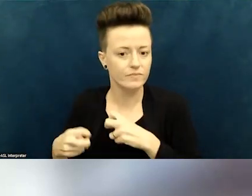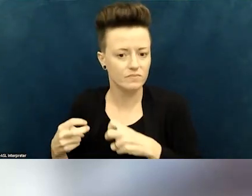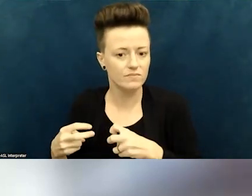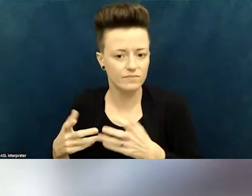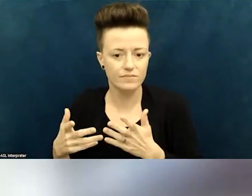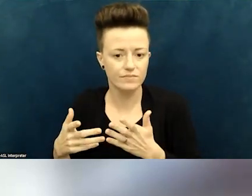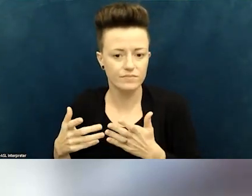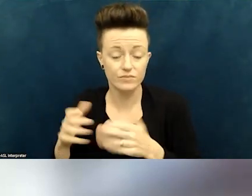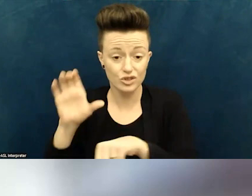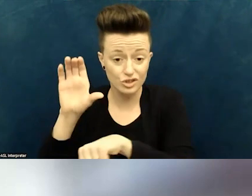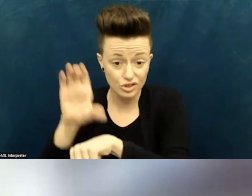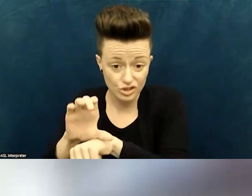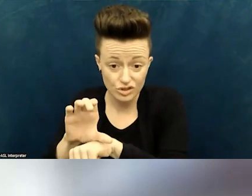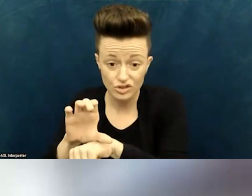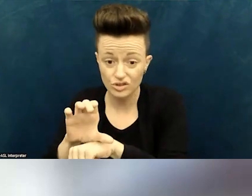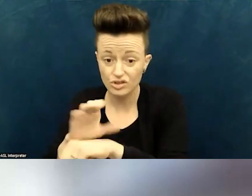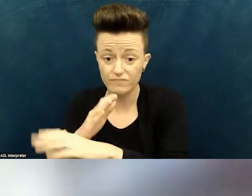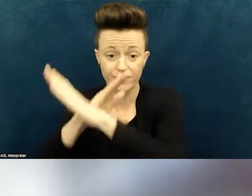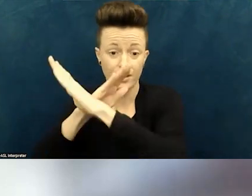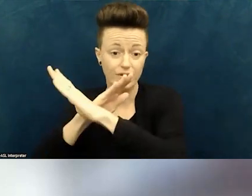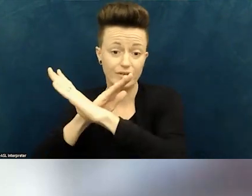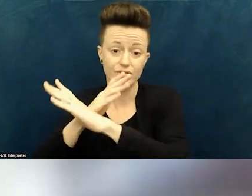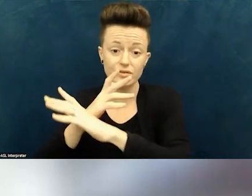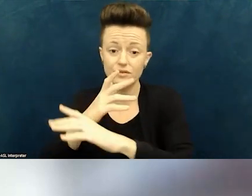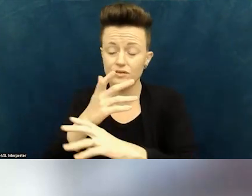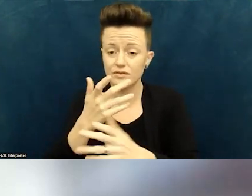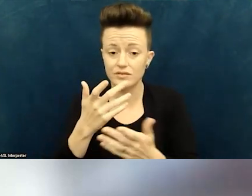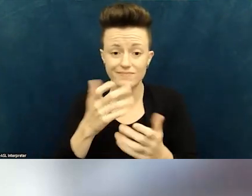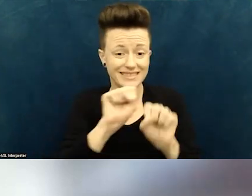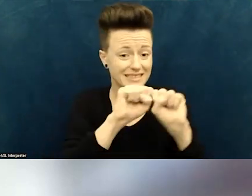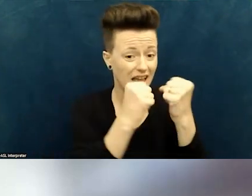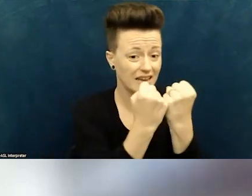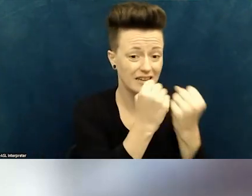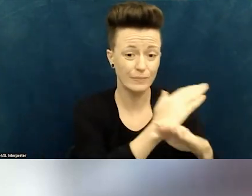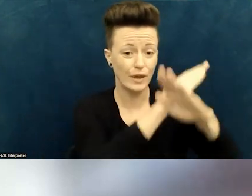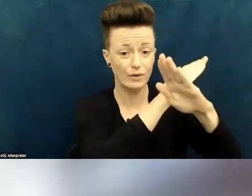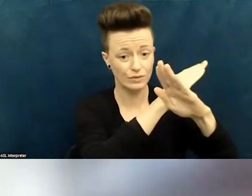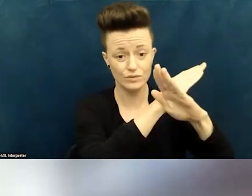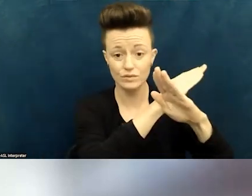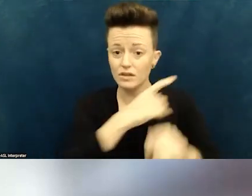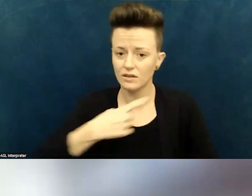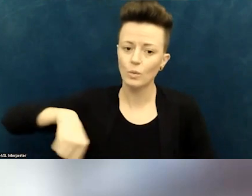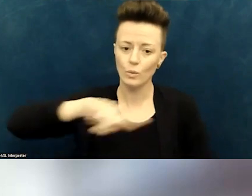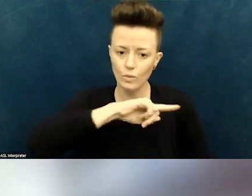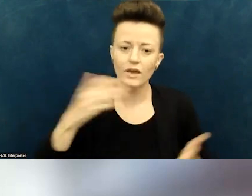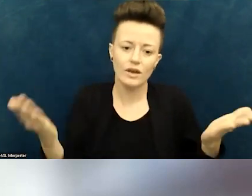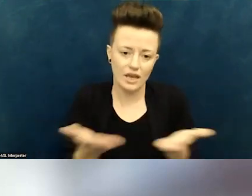church concern, definitely, and that's what we're here for. So I'm just very happy